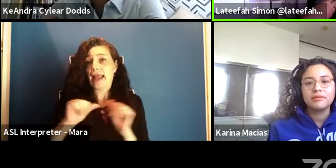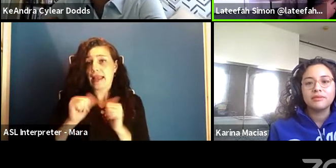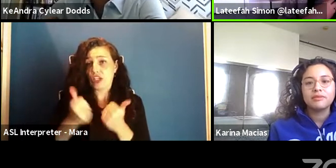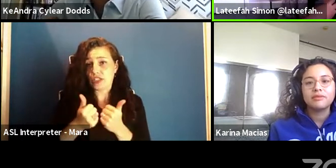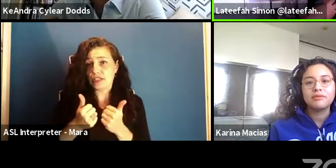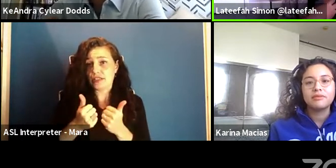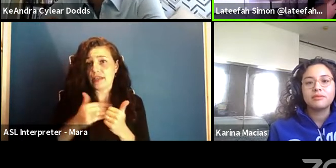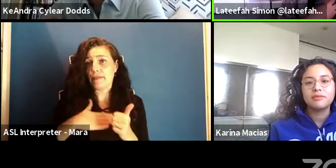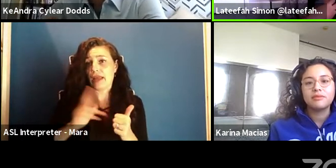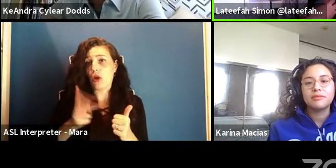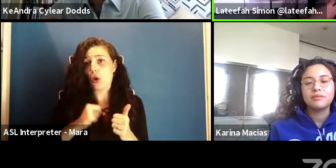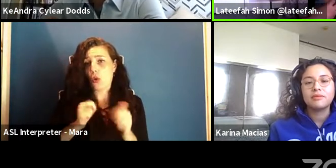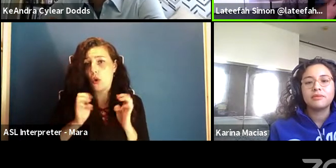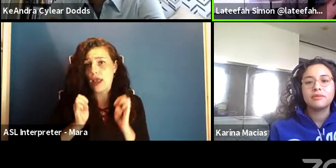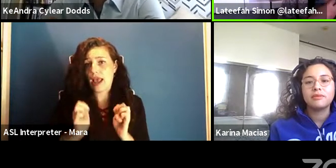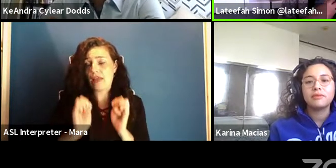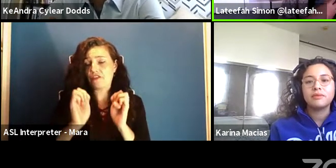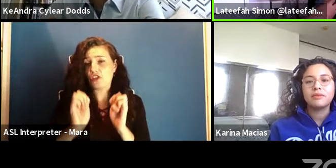come,